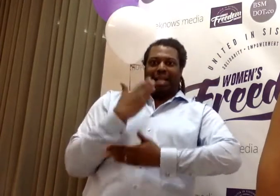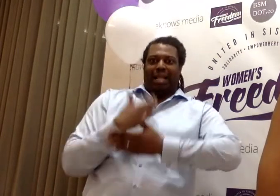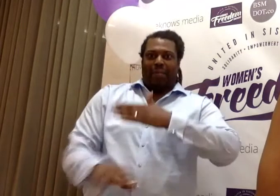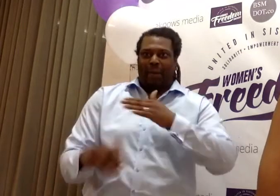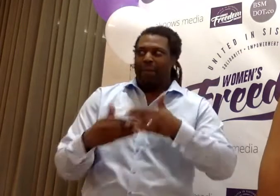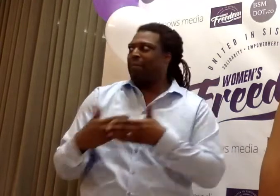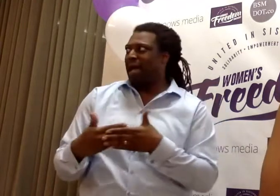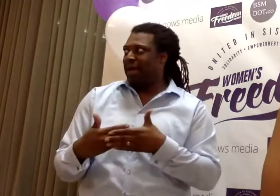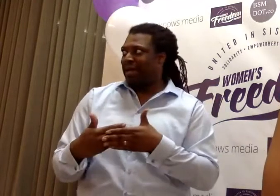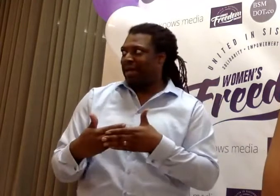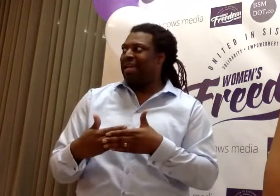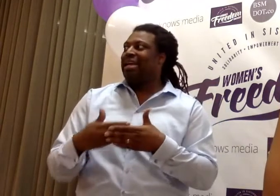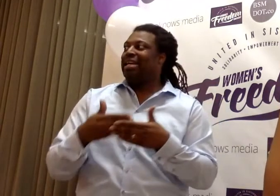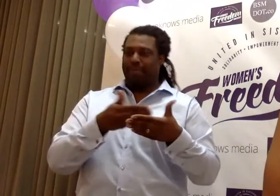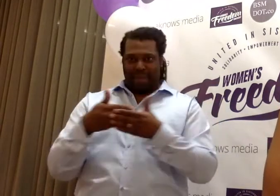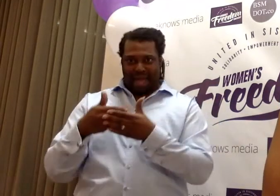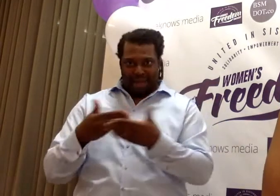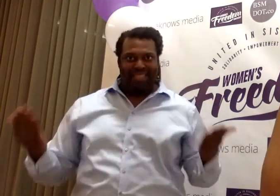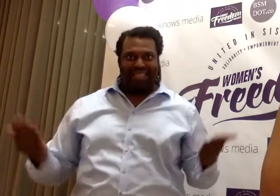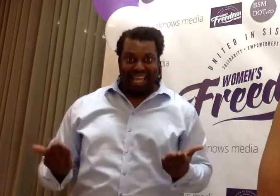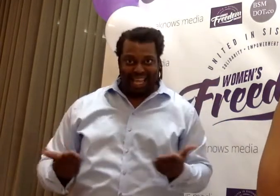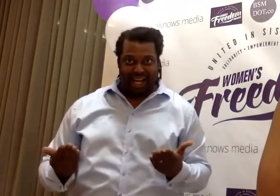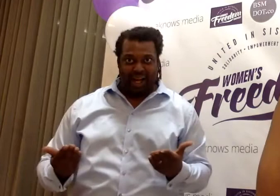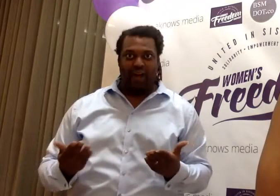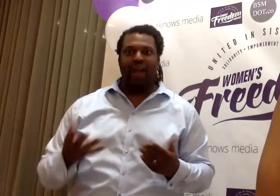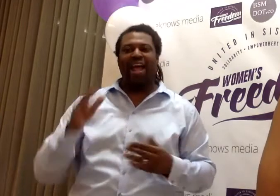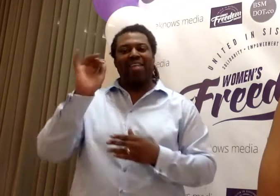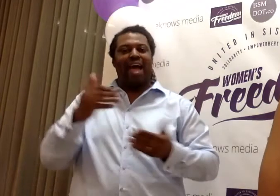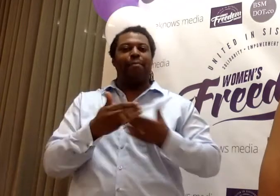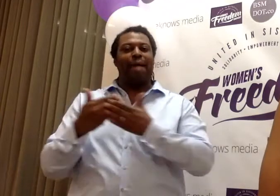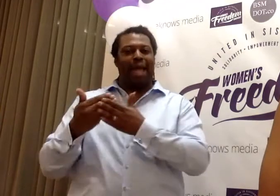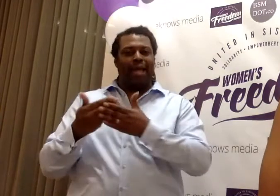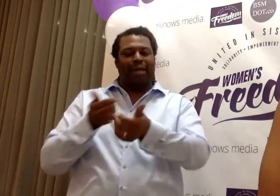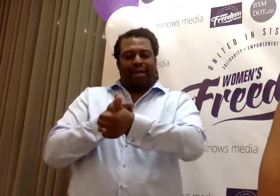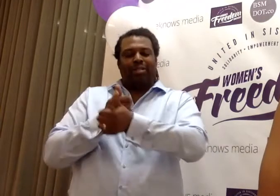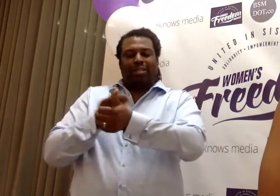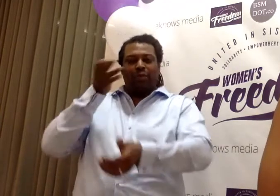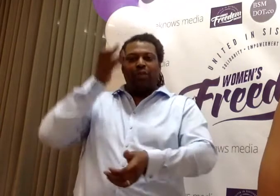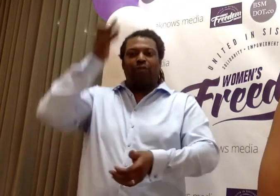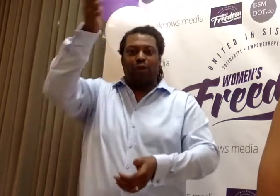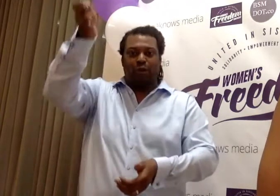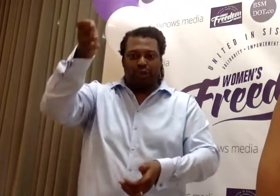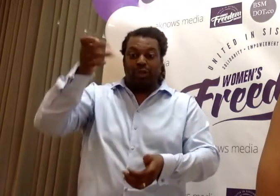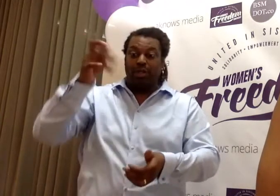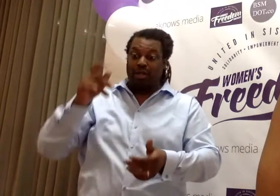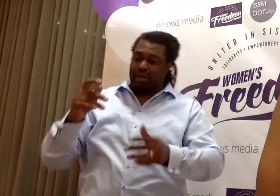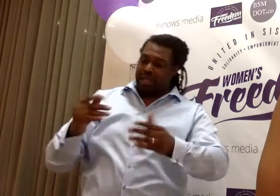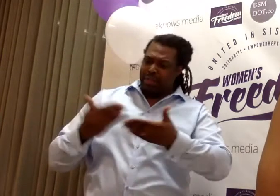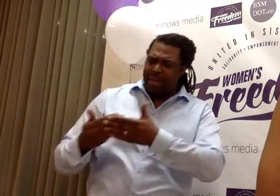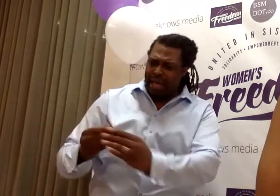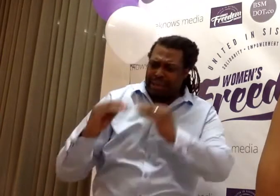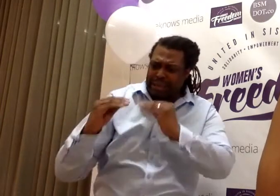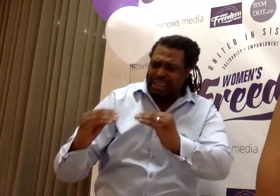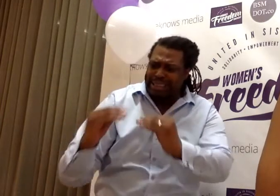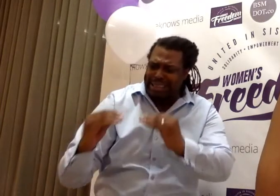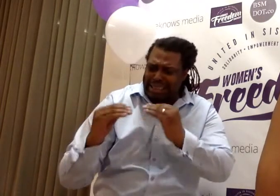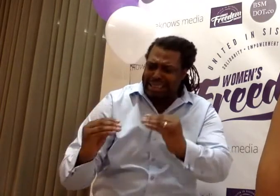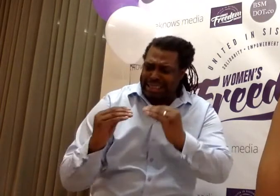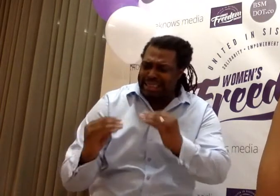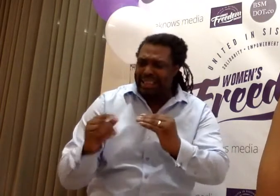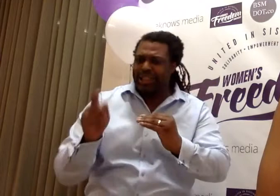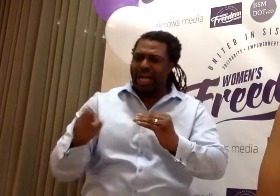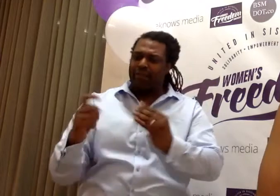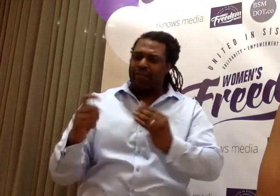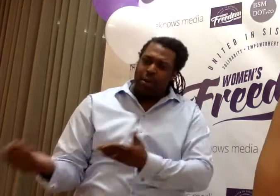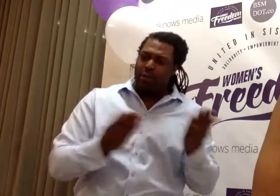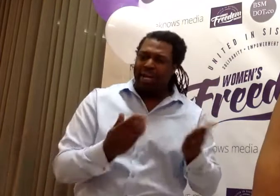And that baby is here, and that baby is the future. You gotta teach the babies. Teach the babies, bring